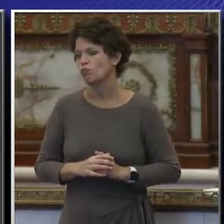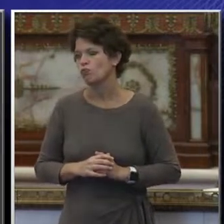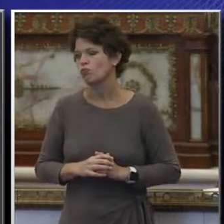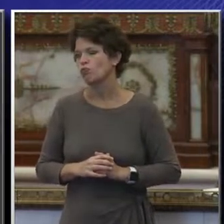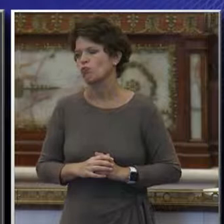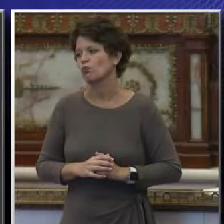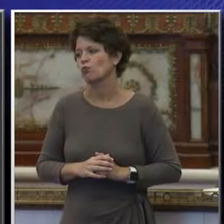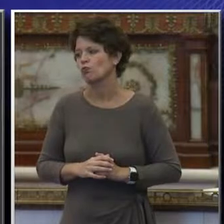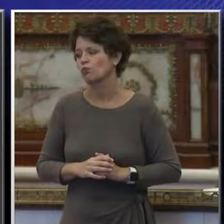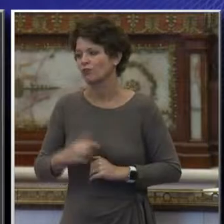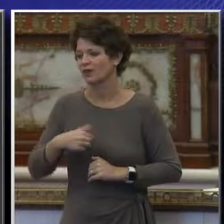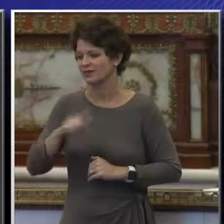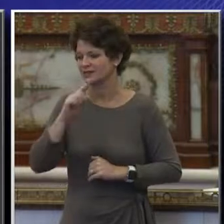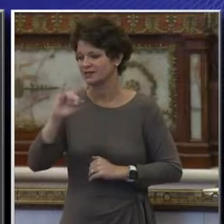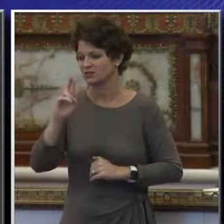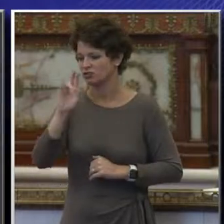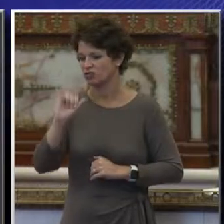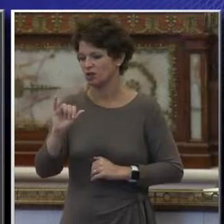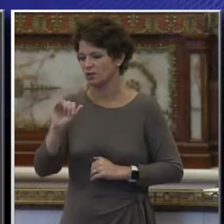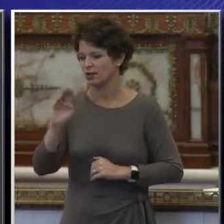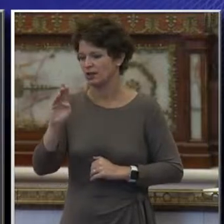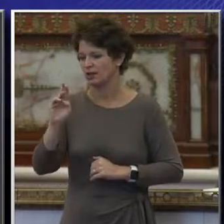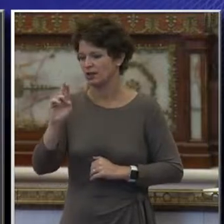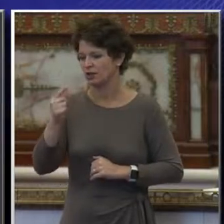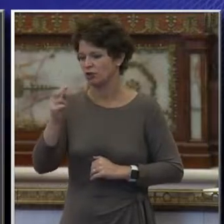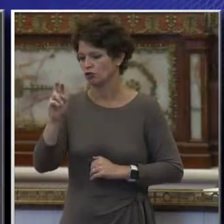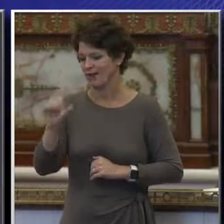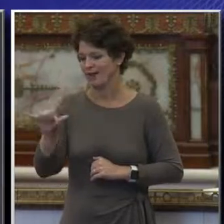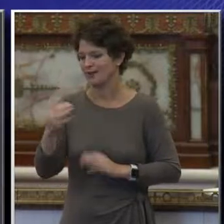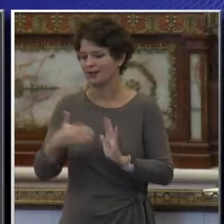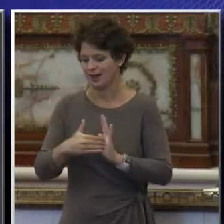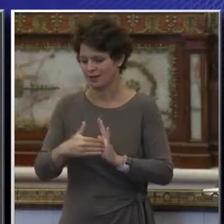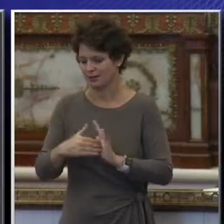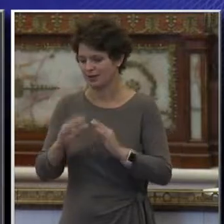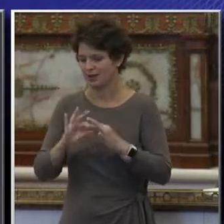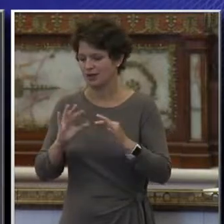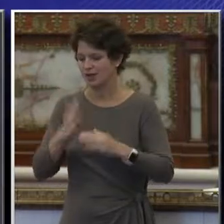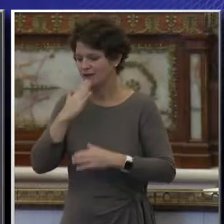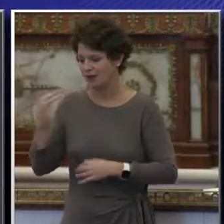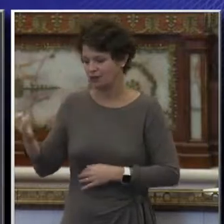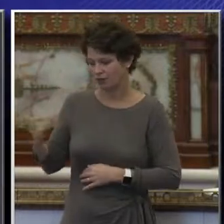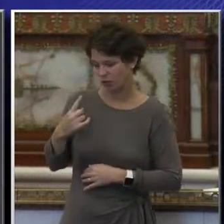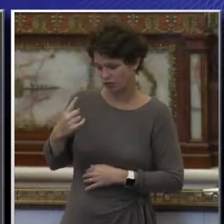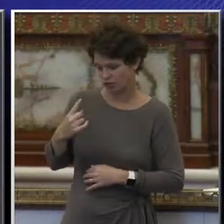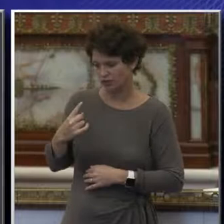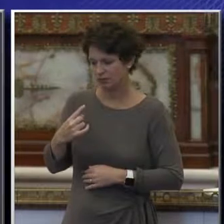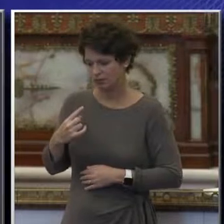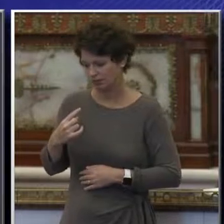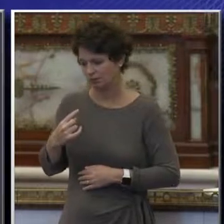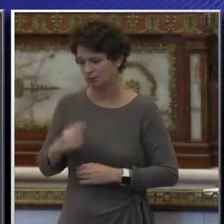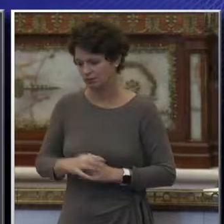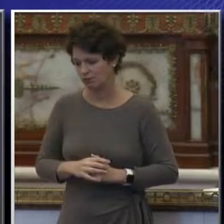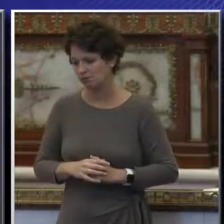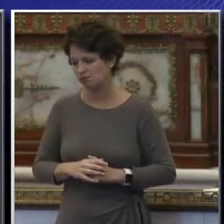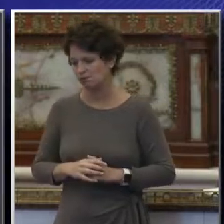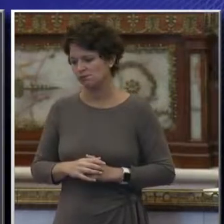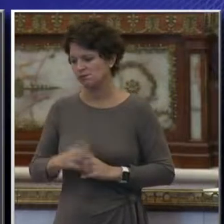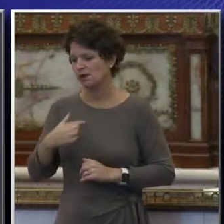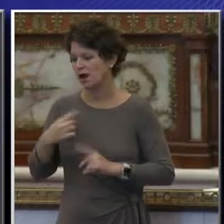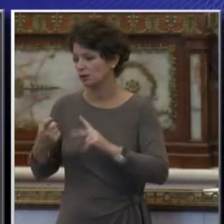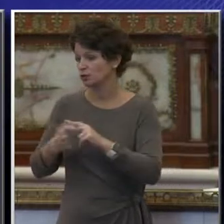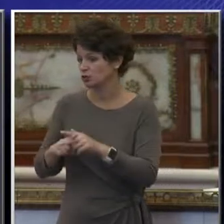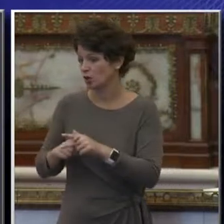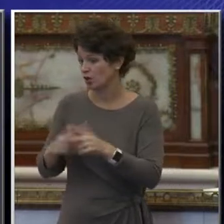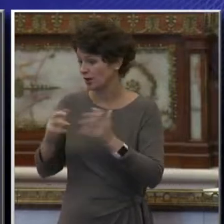Yeah, so this is Jeremy Gray again. I would, and thank you for your question. I would start by